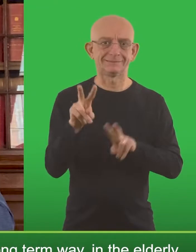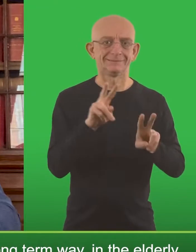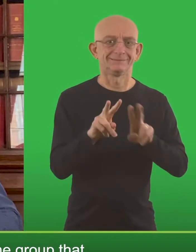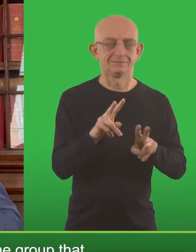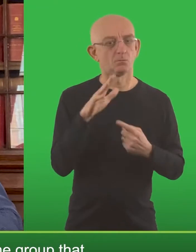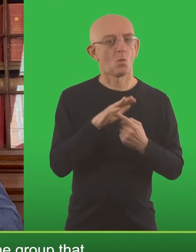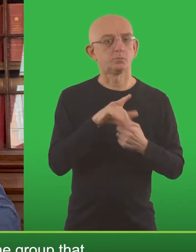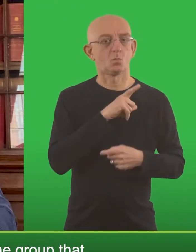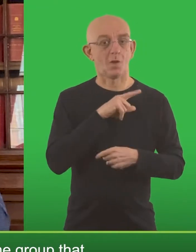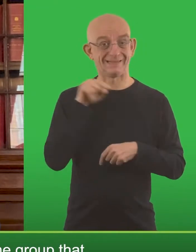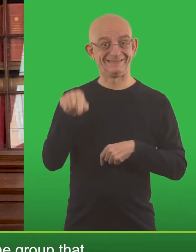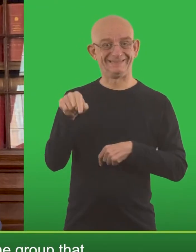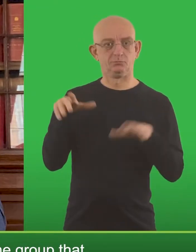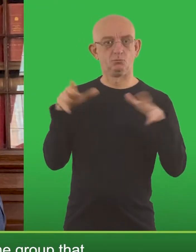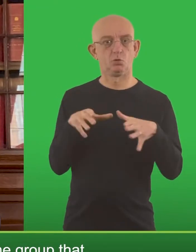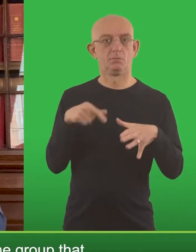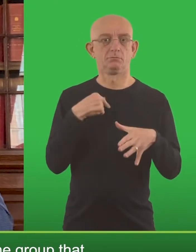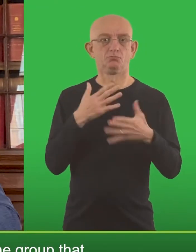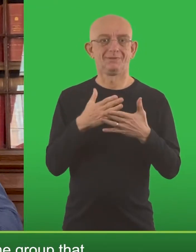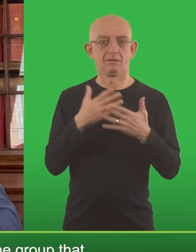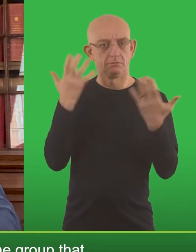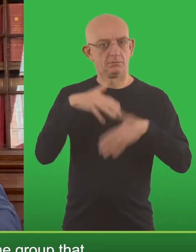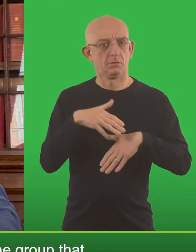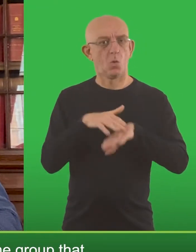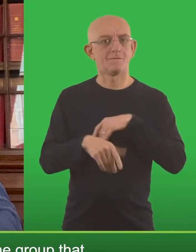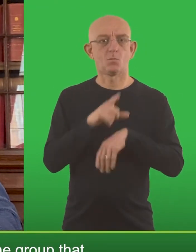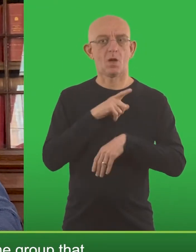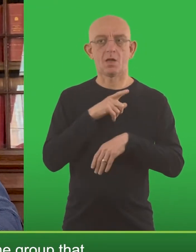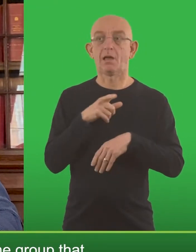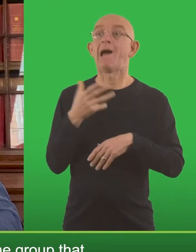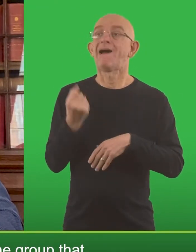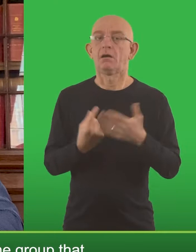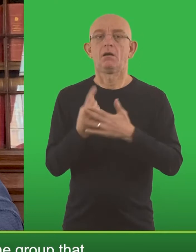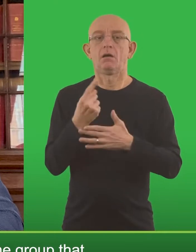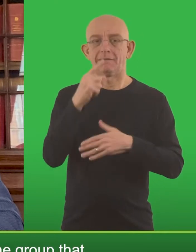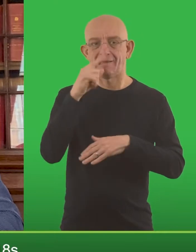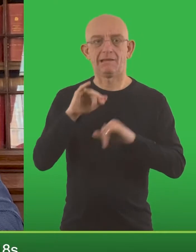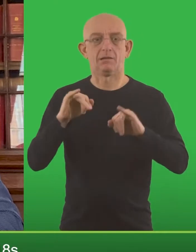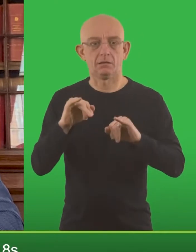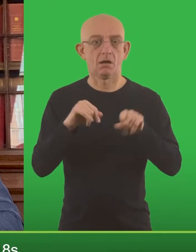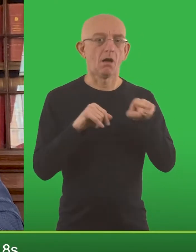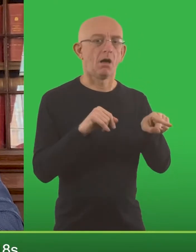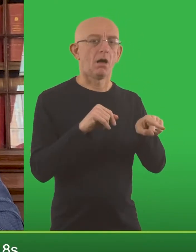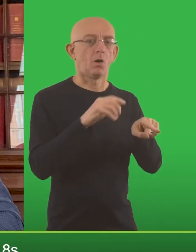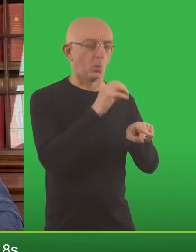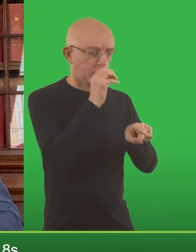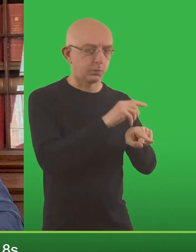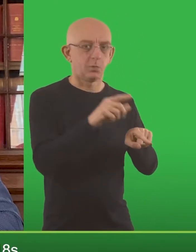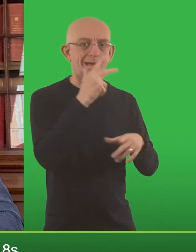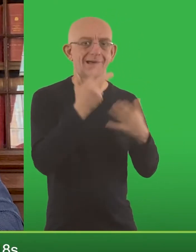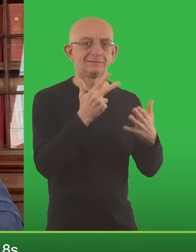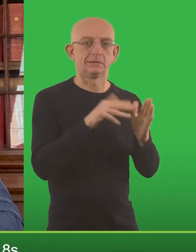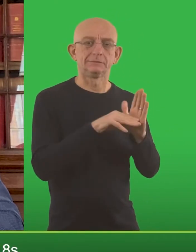Rates are falling there. That's important because that's the group that I'm most worried about in terms of impact. Growing slowly in the